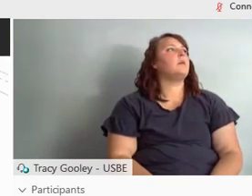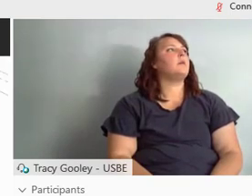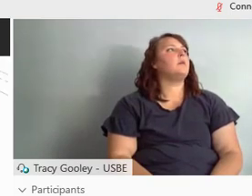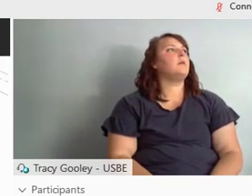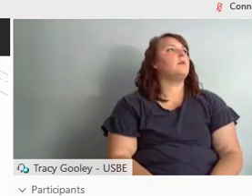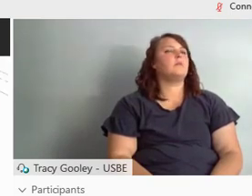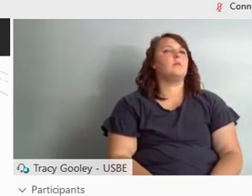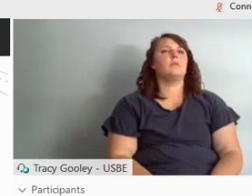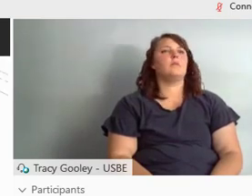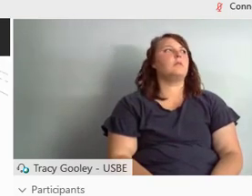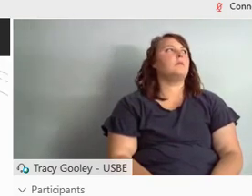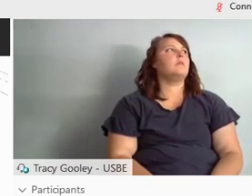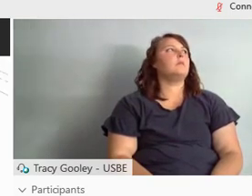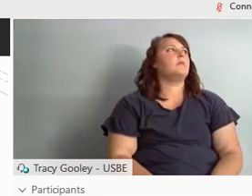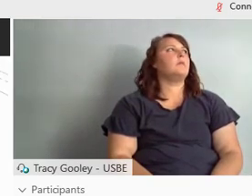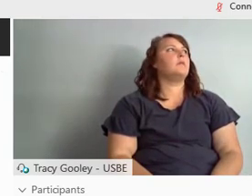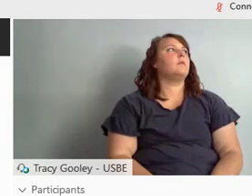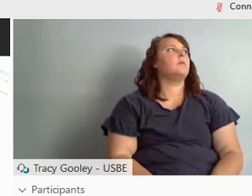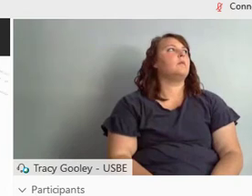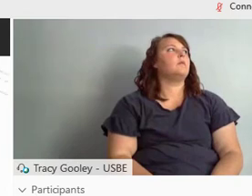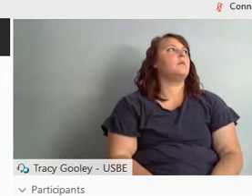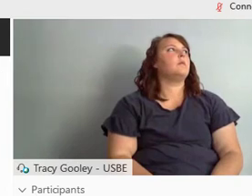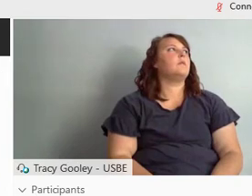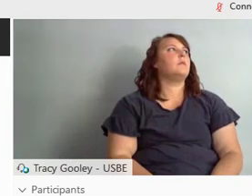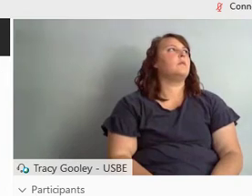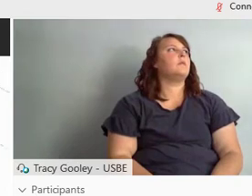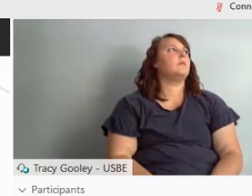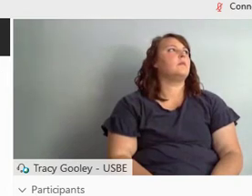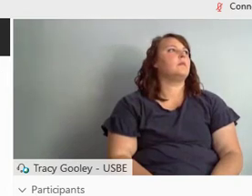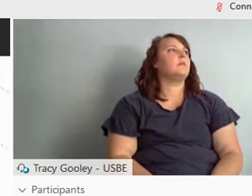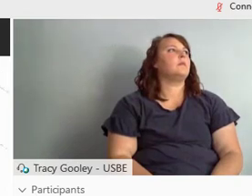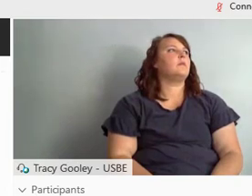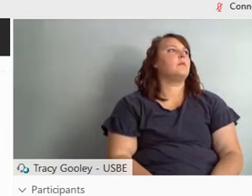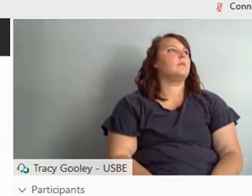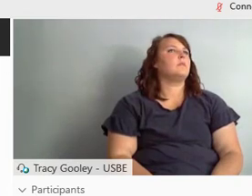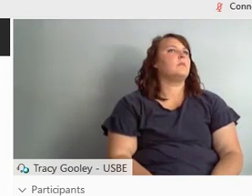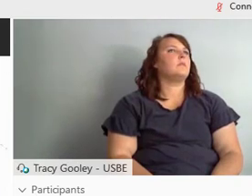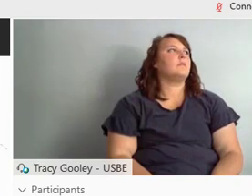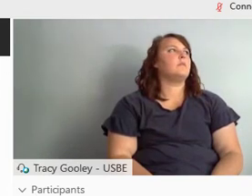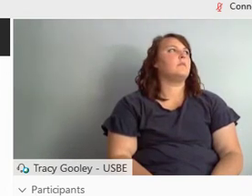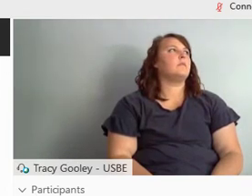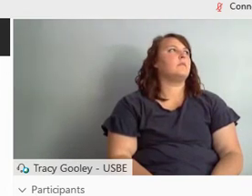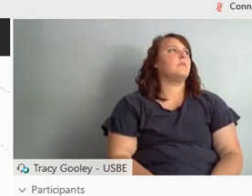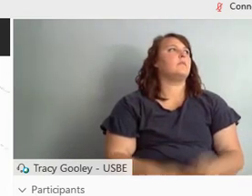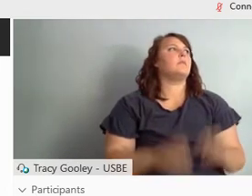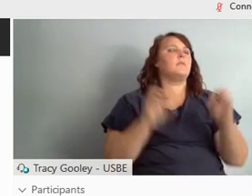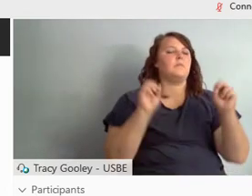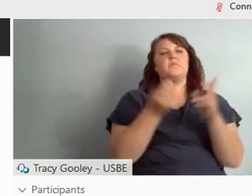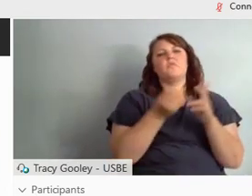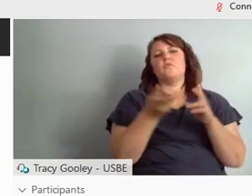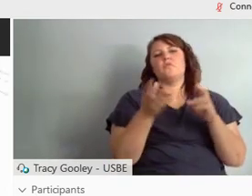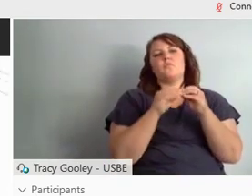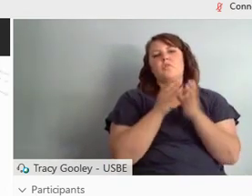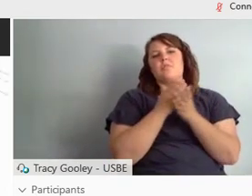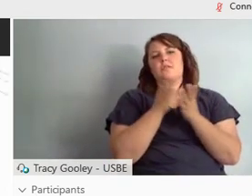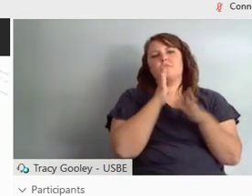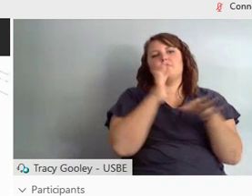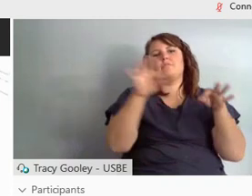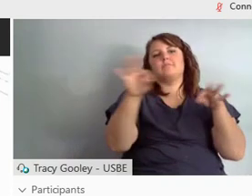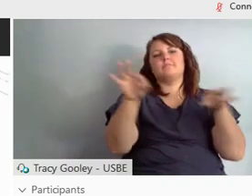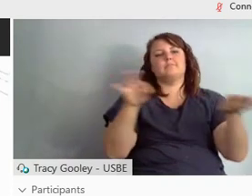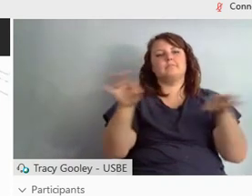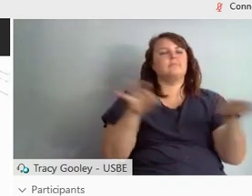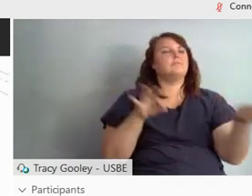From Curtis. It's fine. Maybe. Okay. So there's just a few more things that we're going to talk